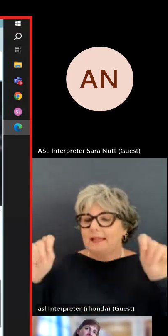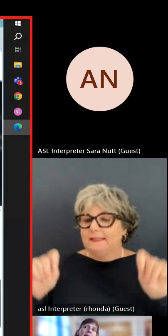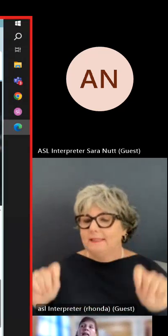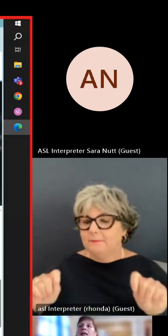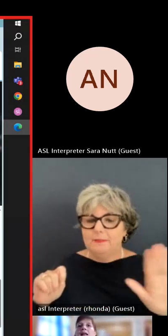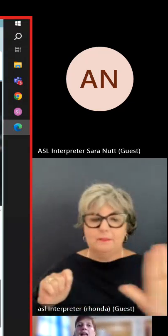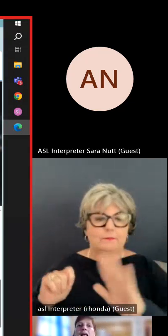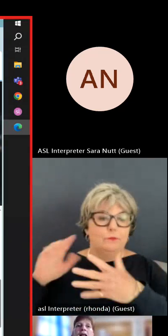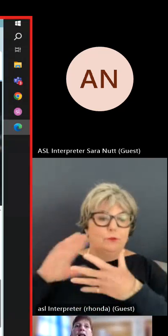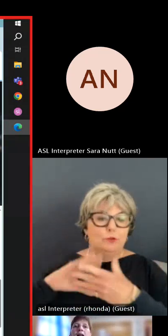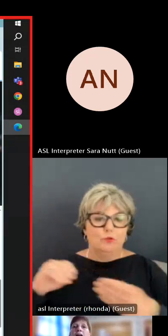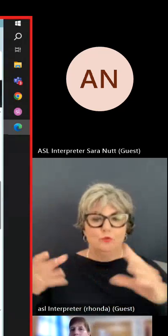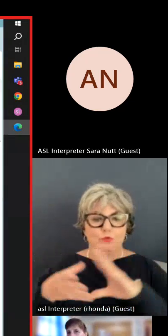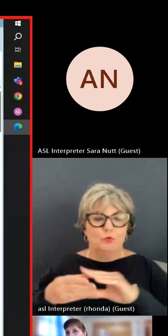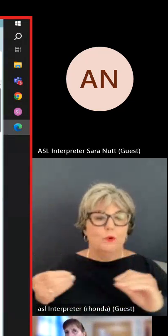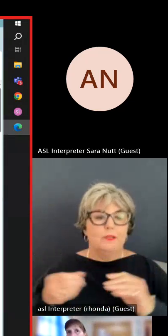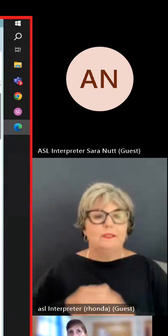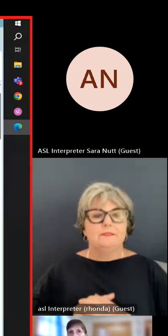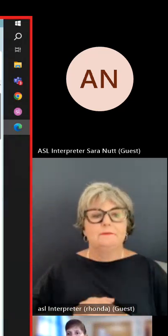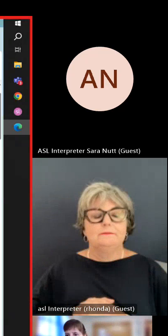story.